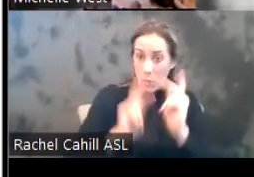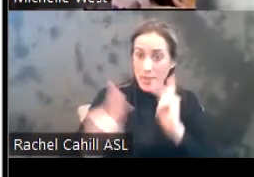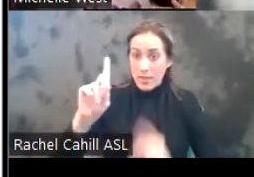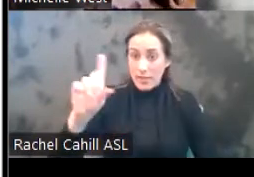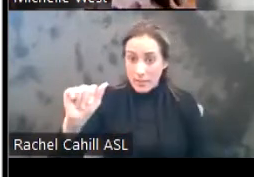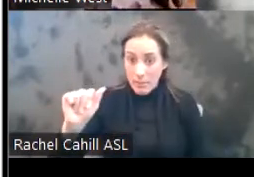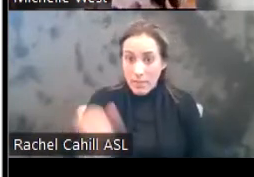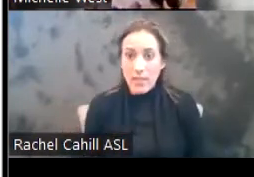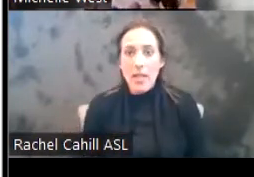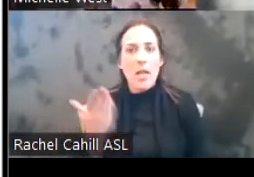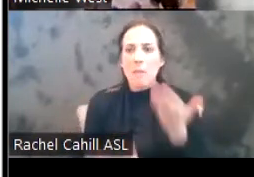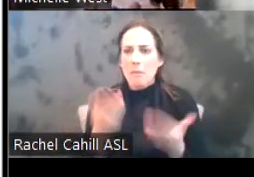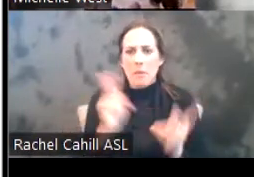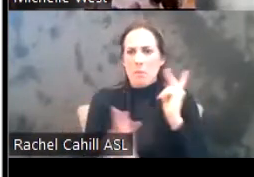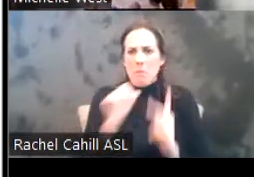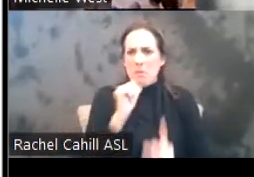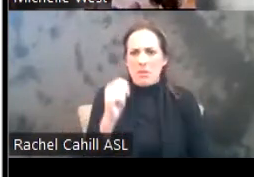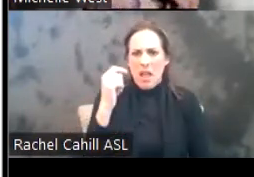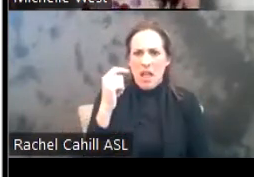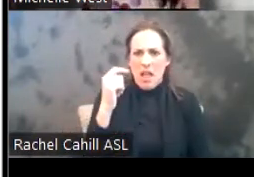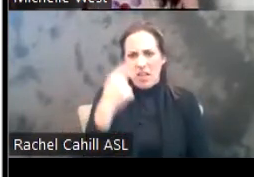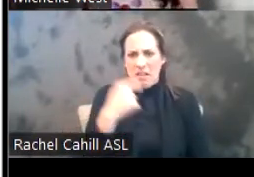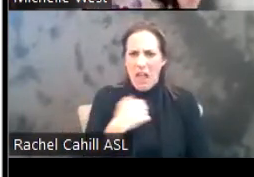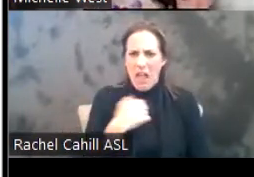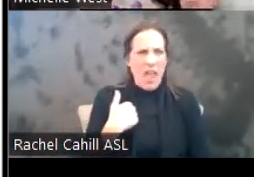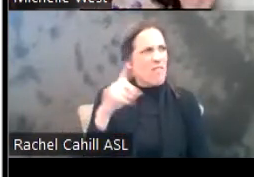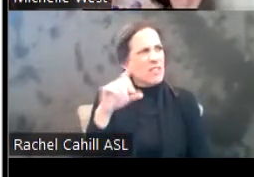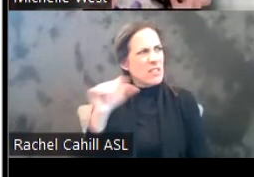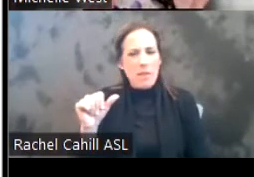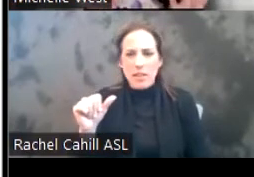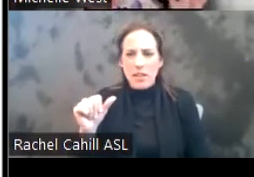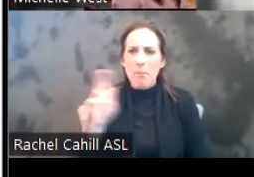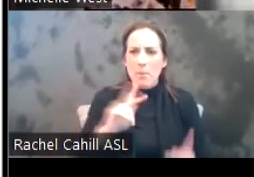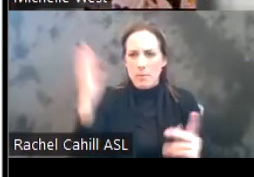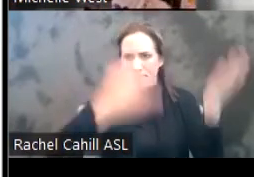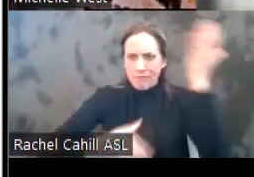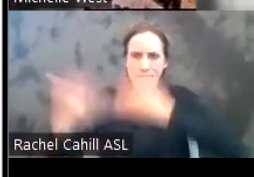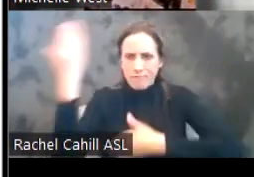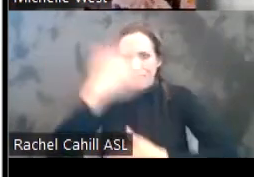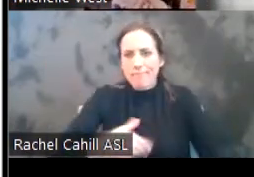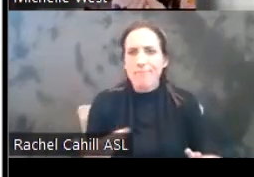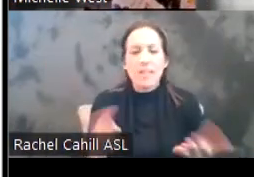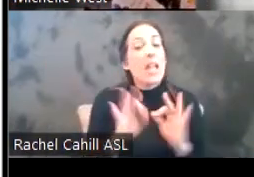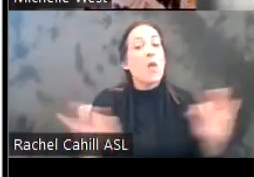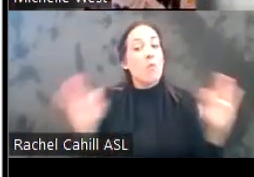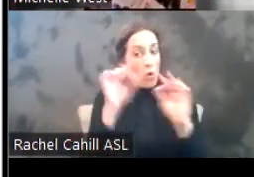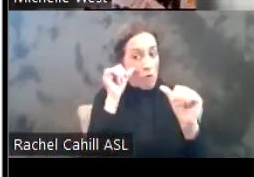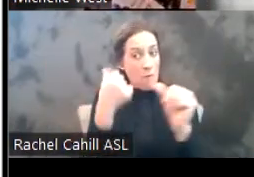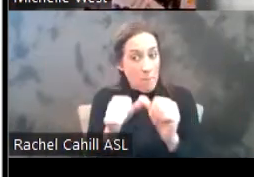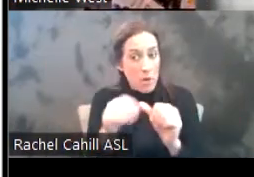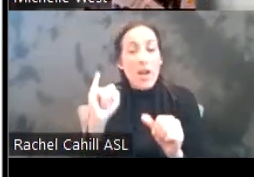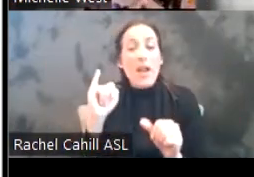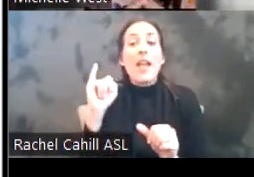may not think they have a disability. This is a really, really important piece to remember. If